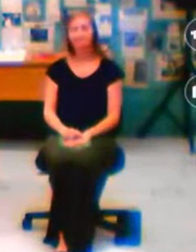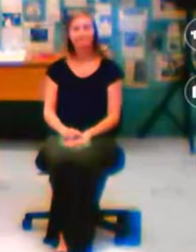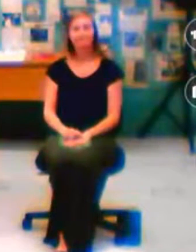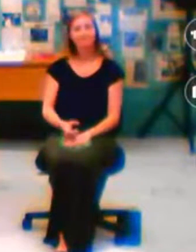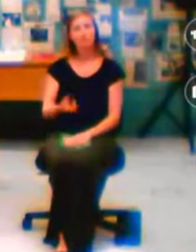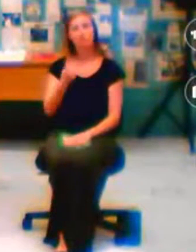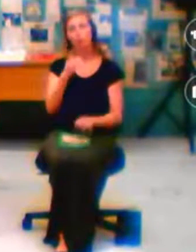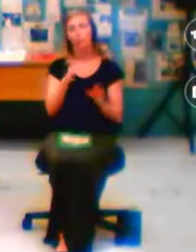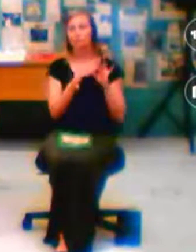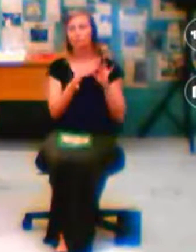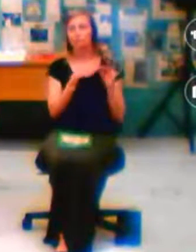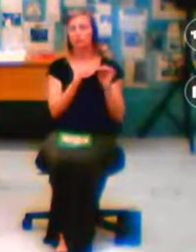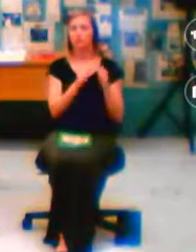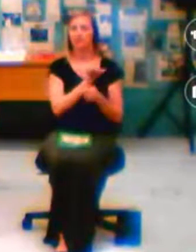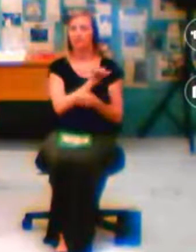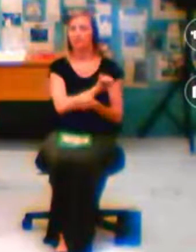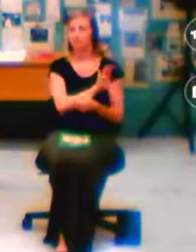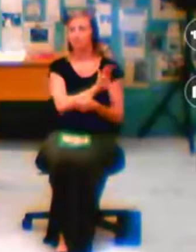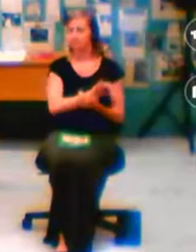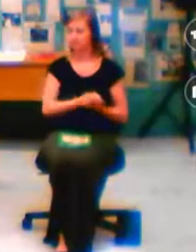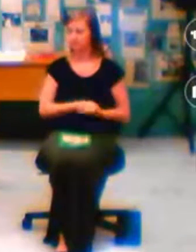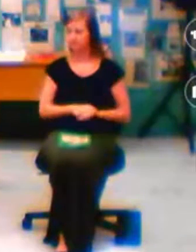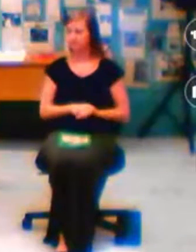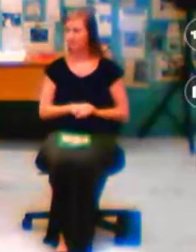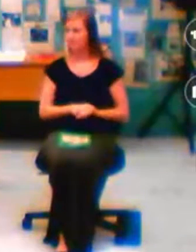system went to shareholders.